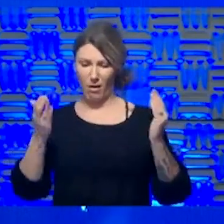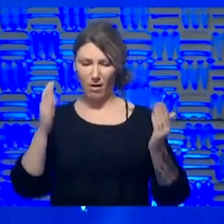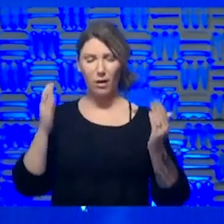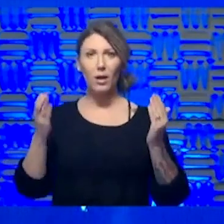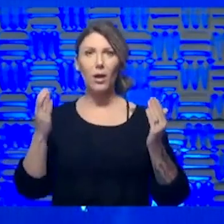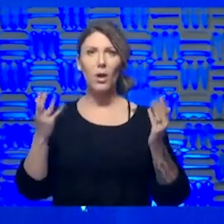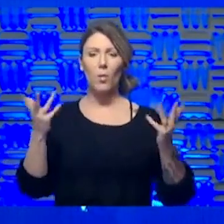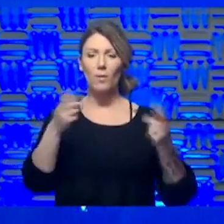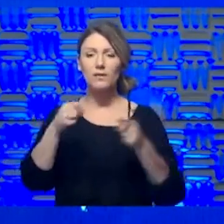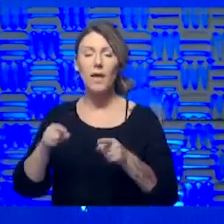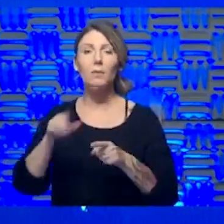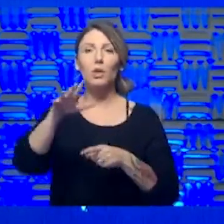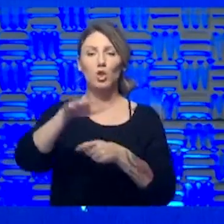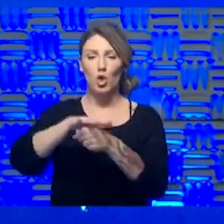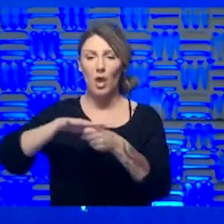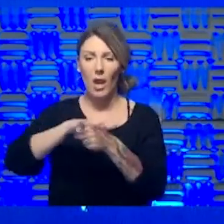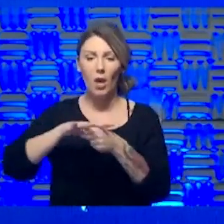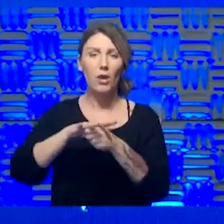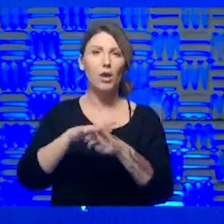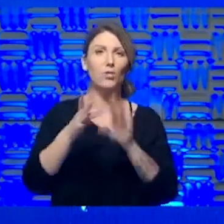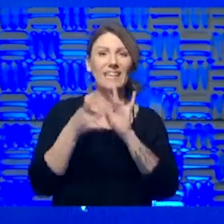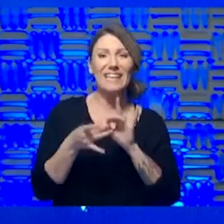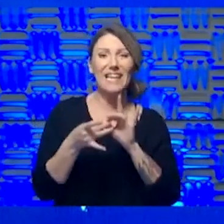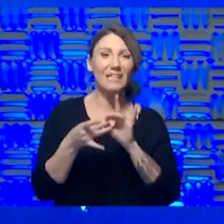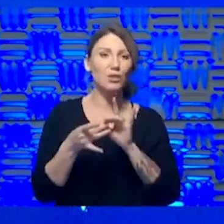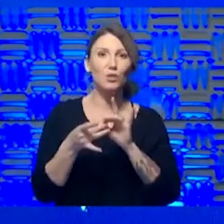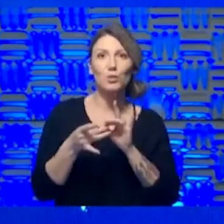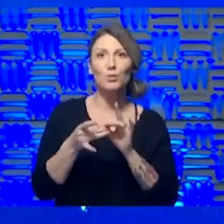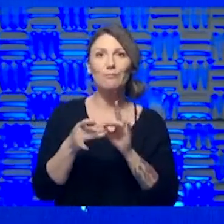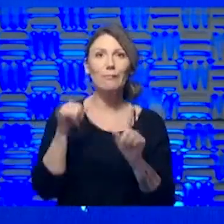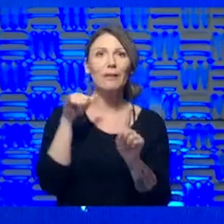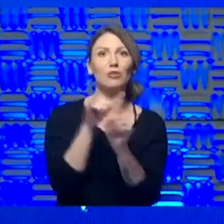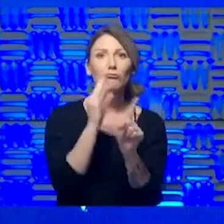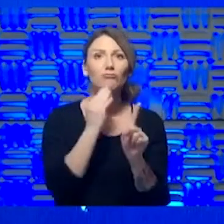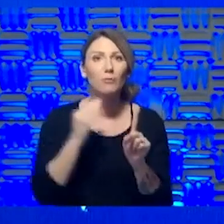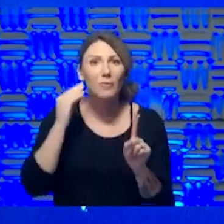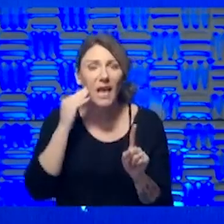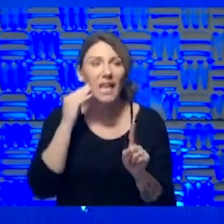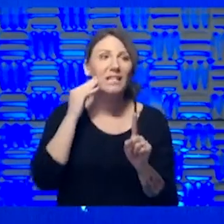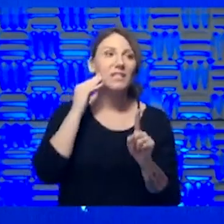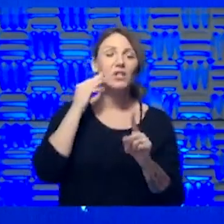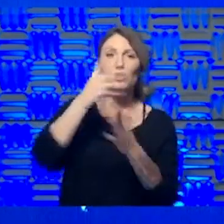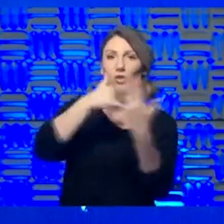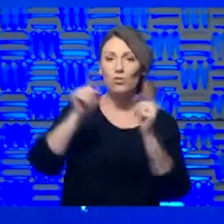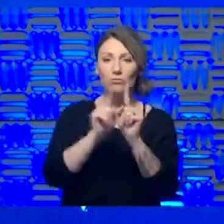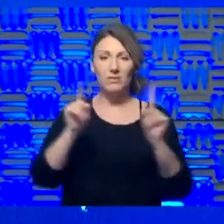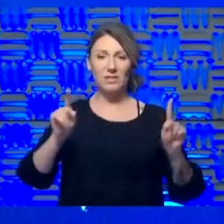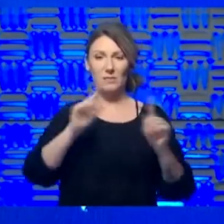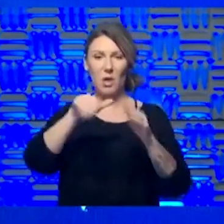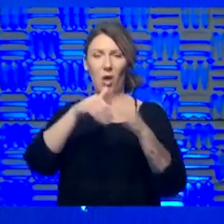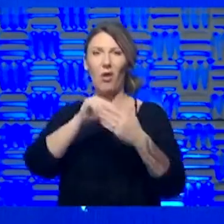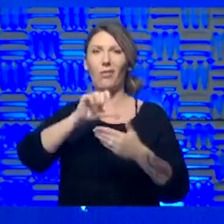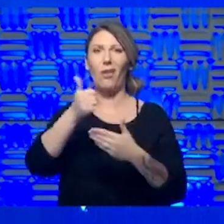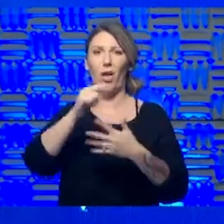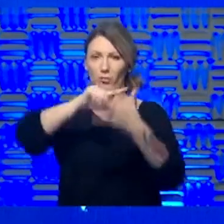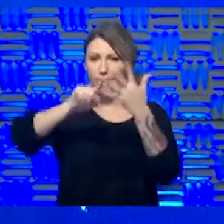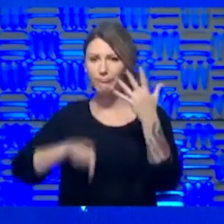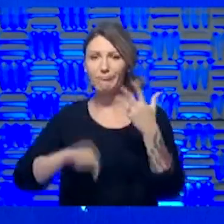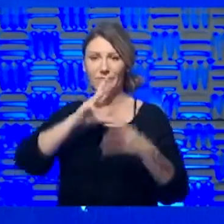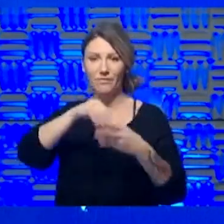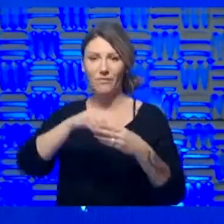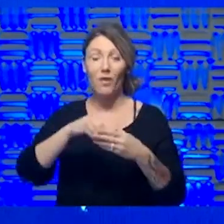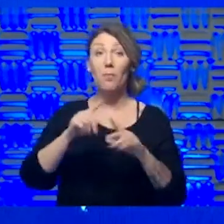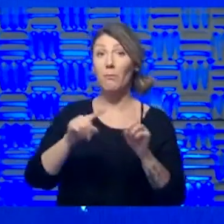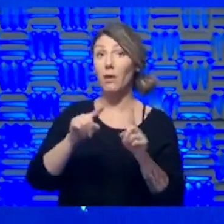in your area around sheltering and social distancing and all those other variables. But the University of Washington has to look and see, well,